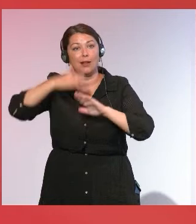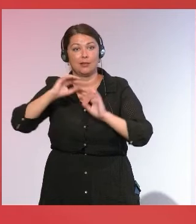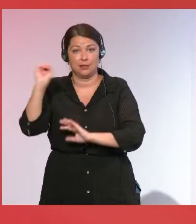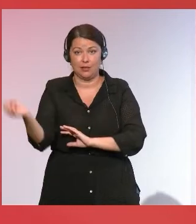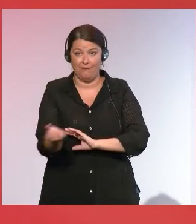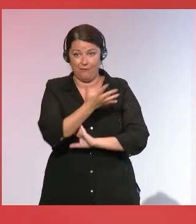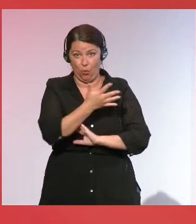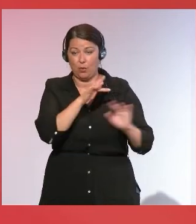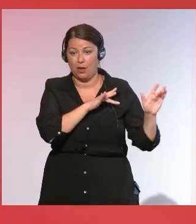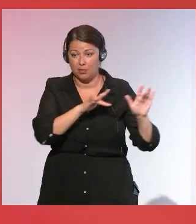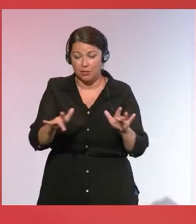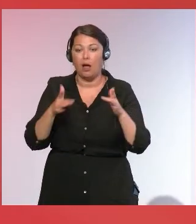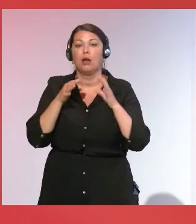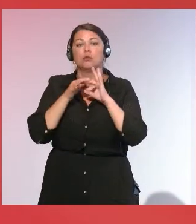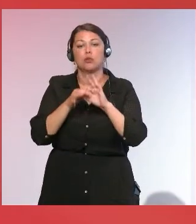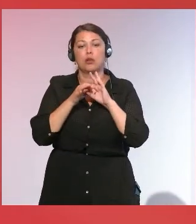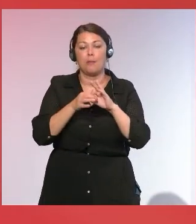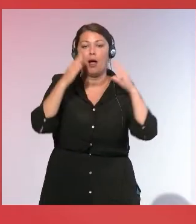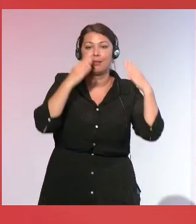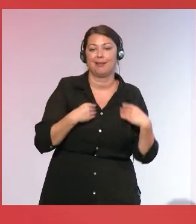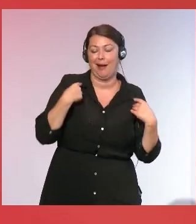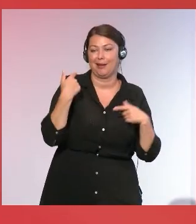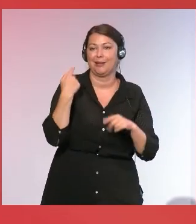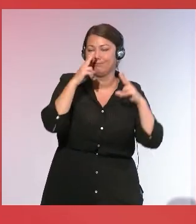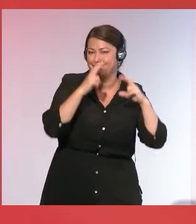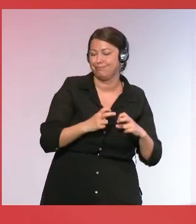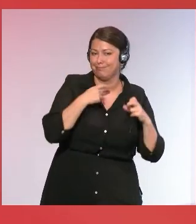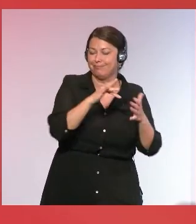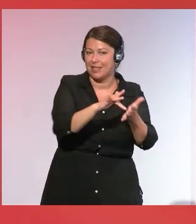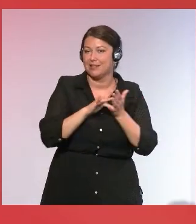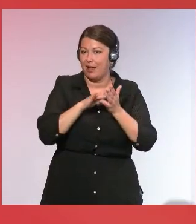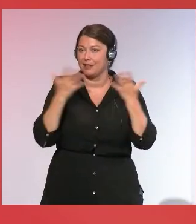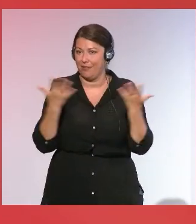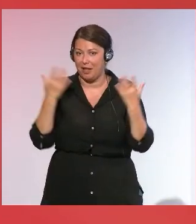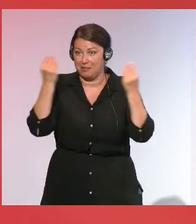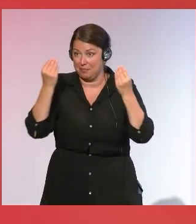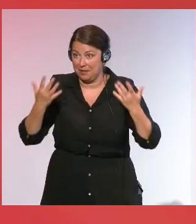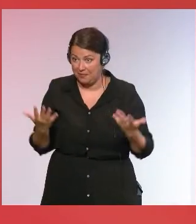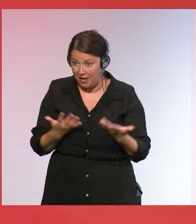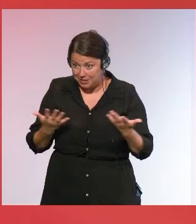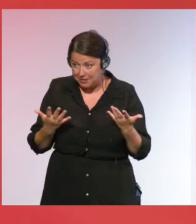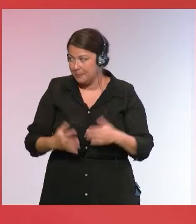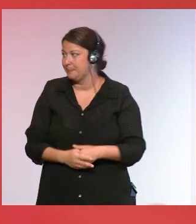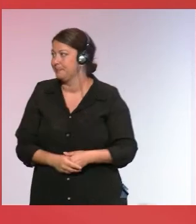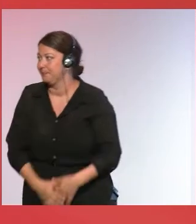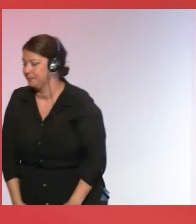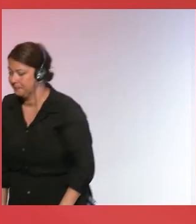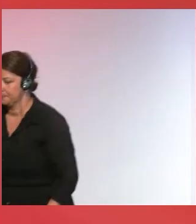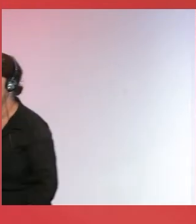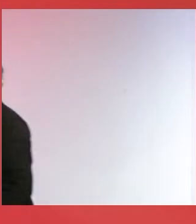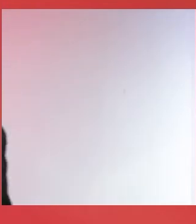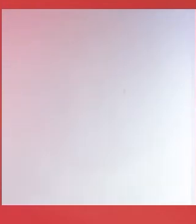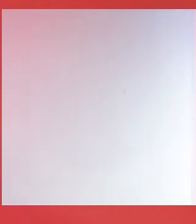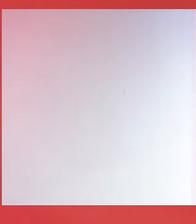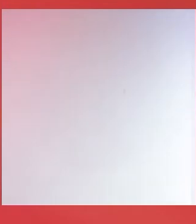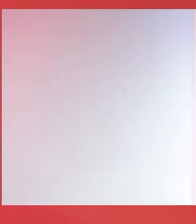the Netherlands? We would say that climate change is obviously already having an impact on health, and these are increasing, will certainly increase in